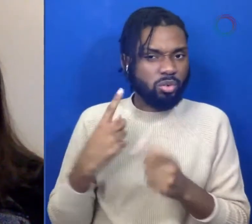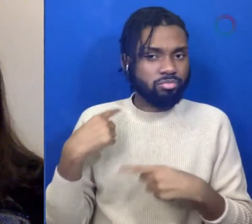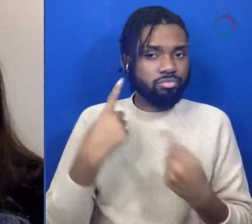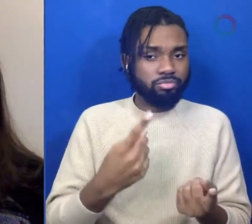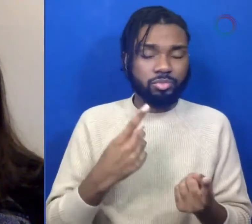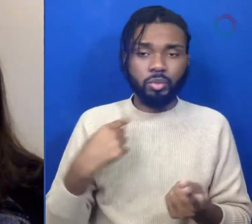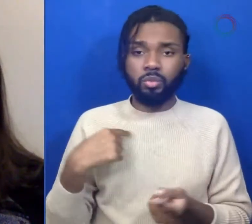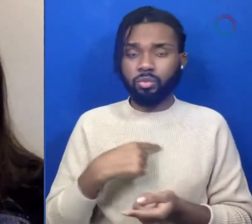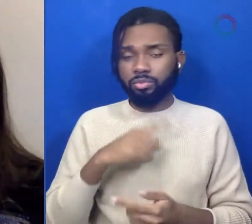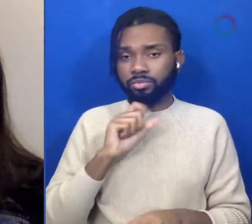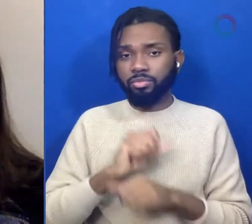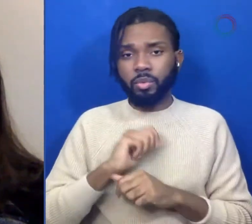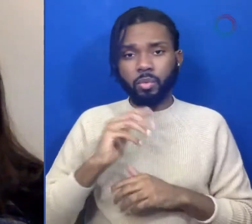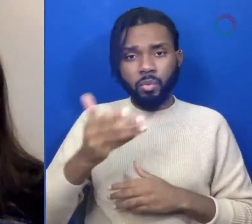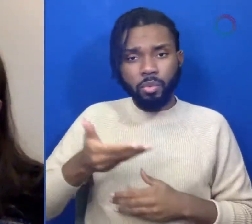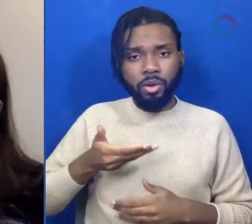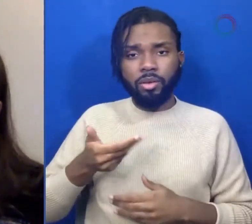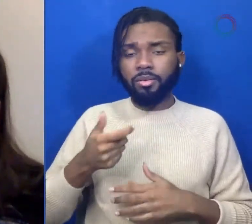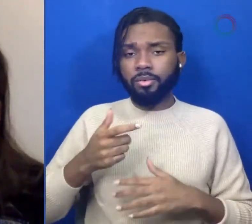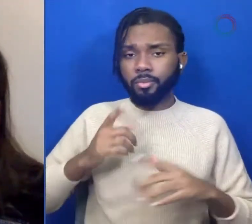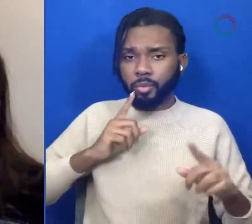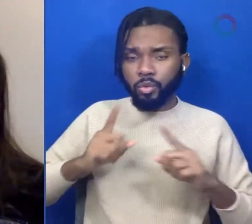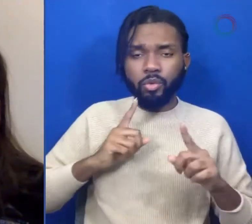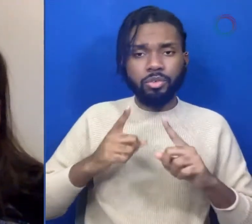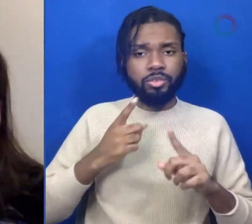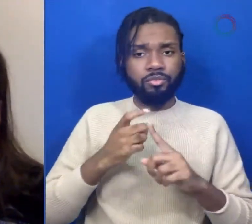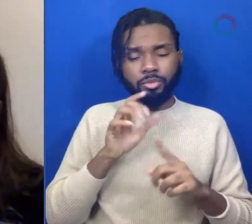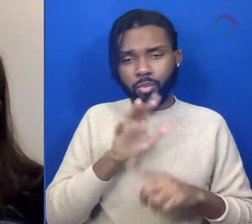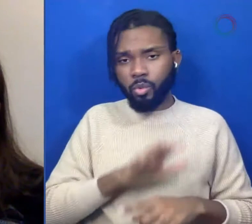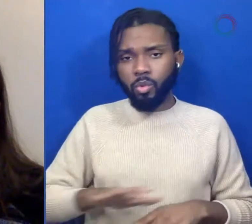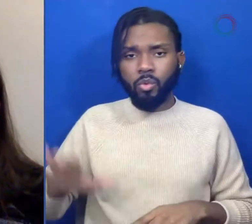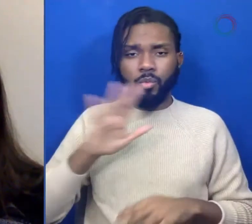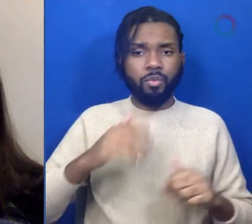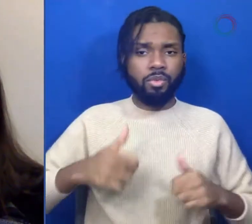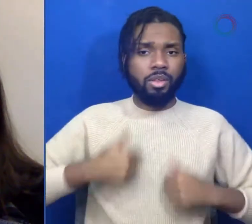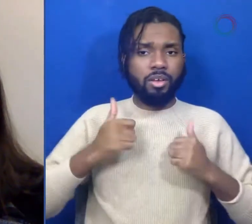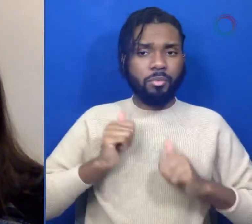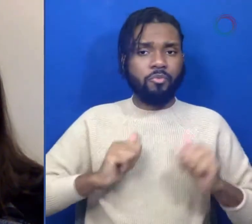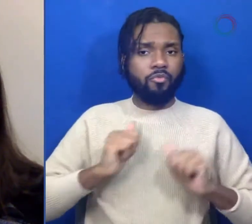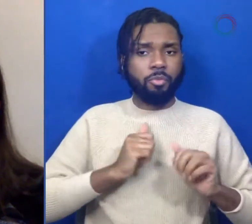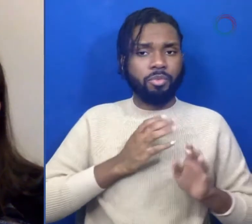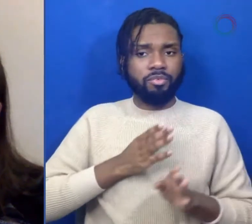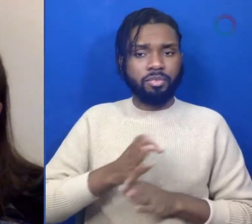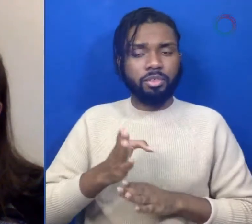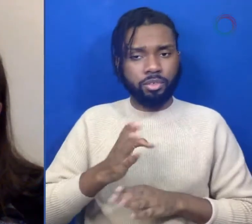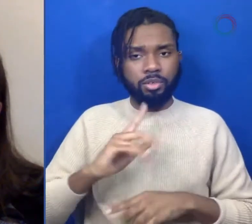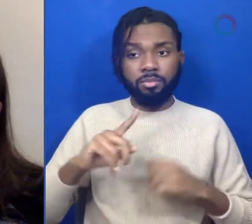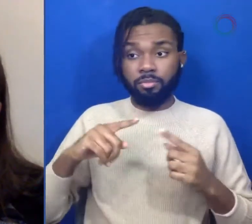welcome conversation across the live performance field